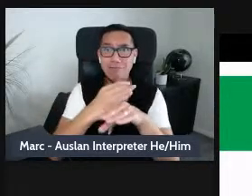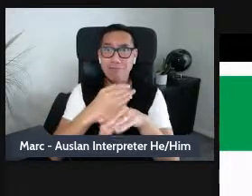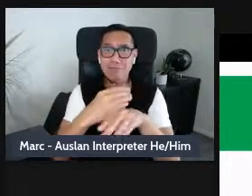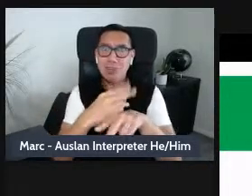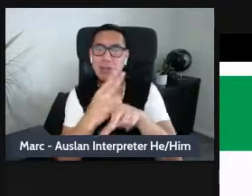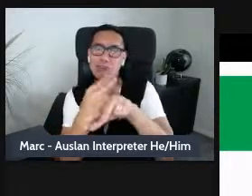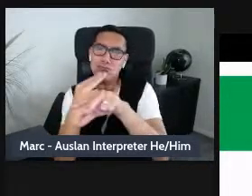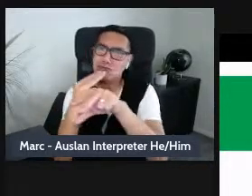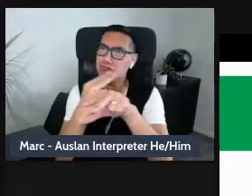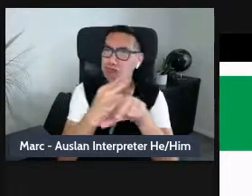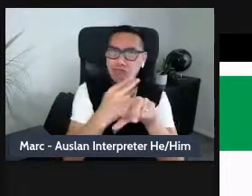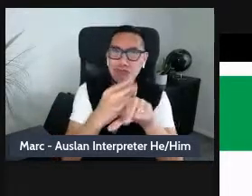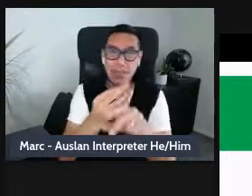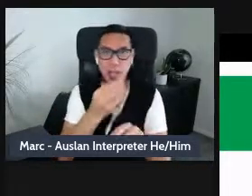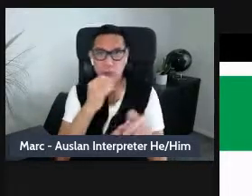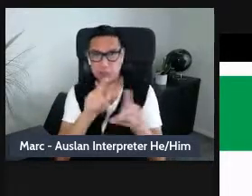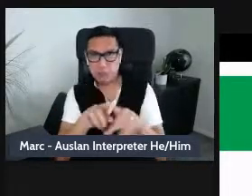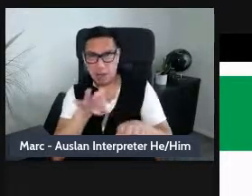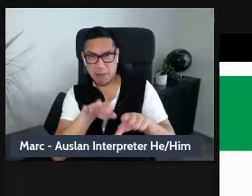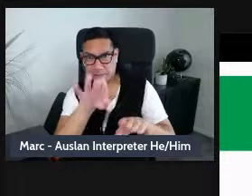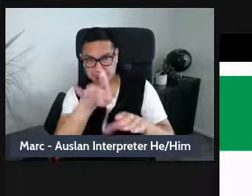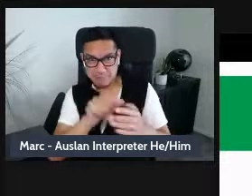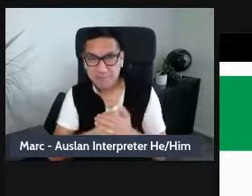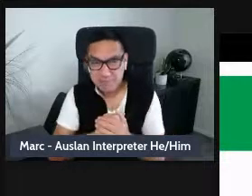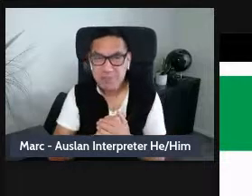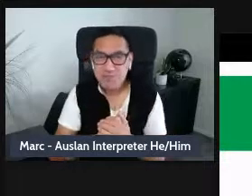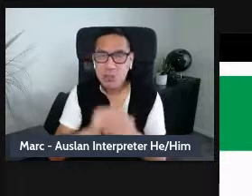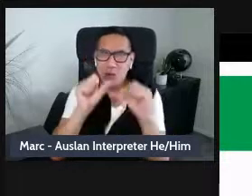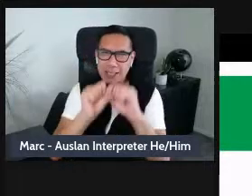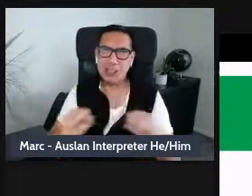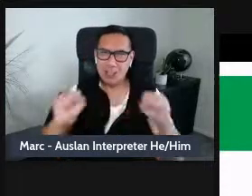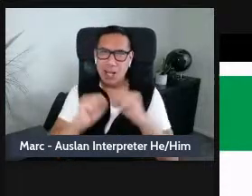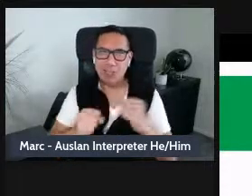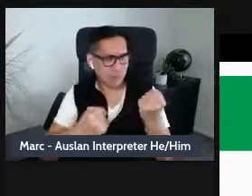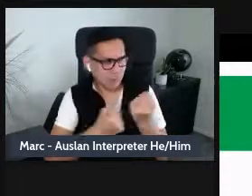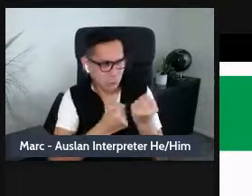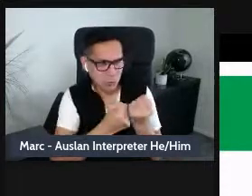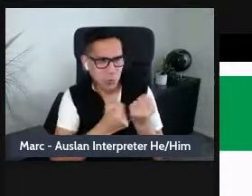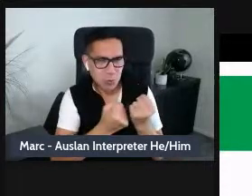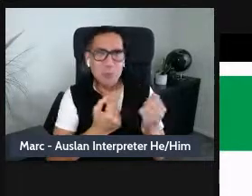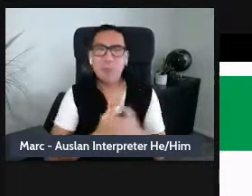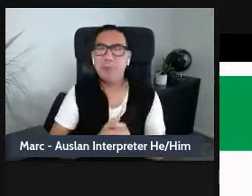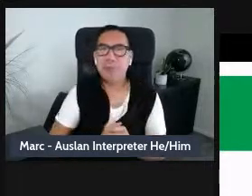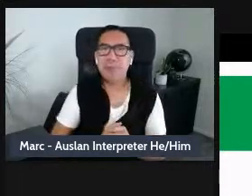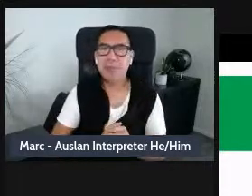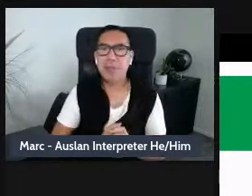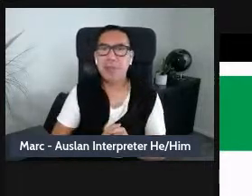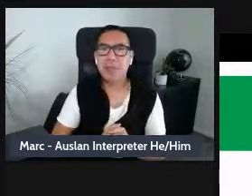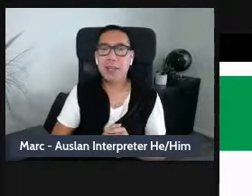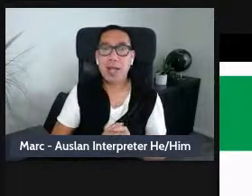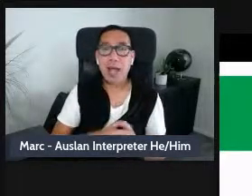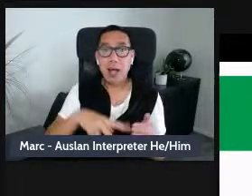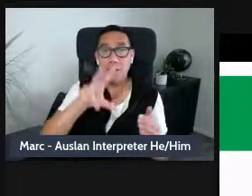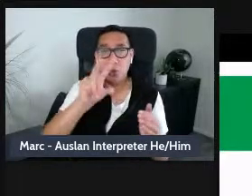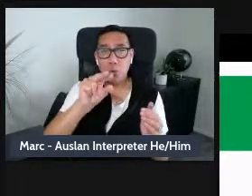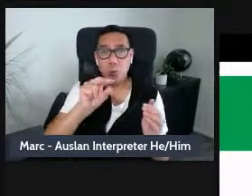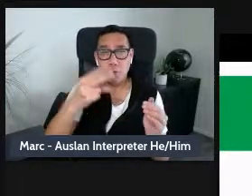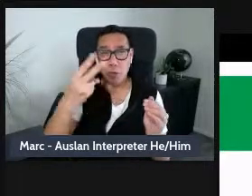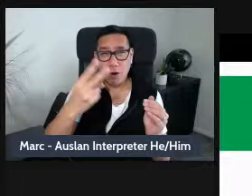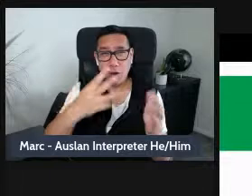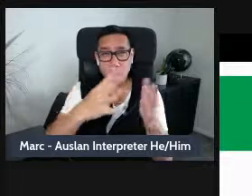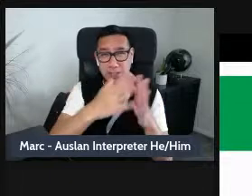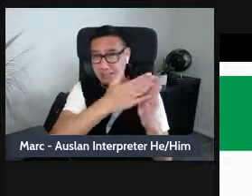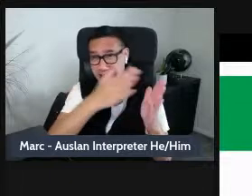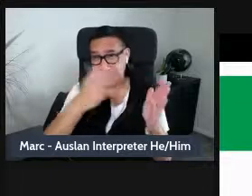little bit like this to do the exercise sessions. And then after those 12 weeks, there's a further 12